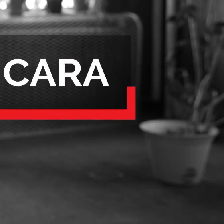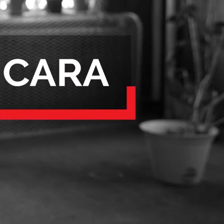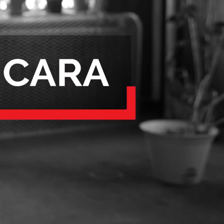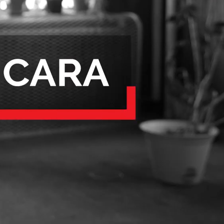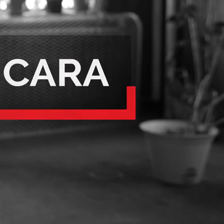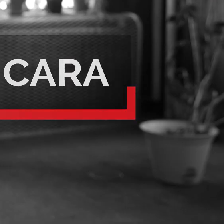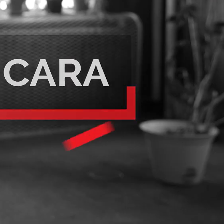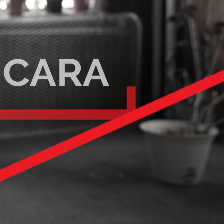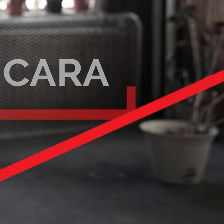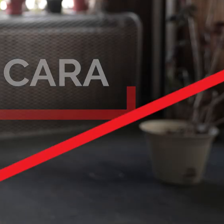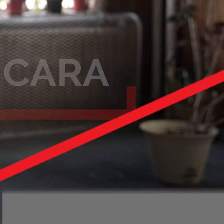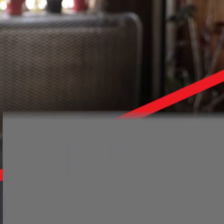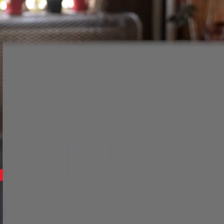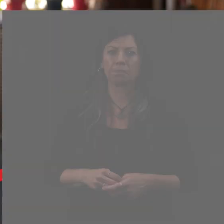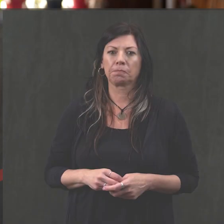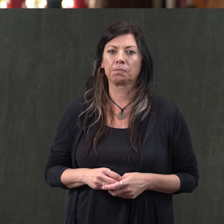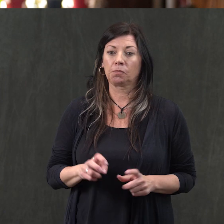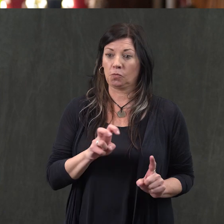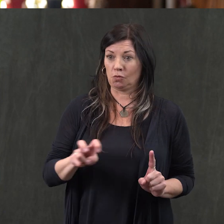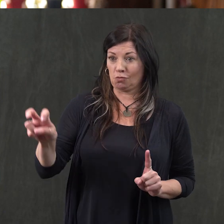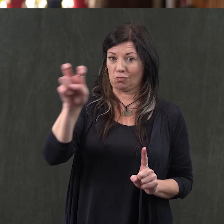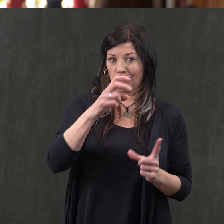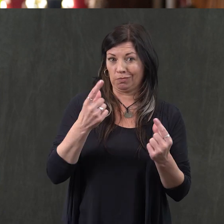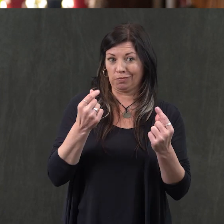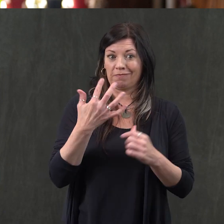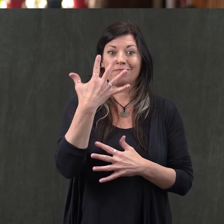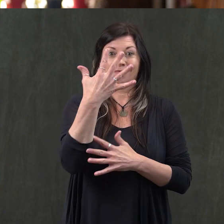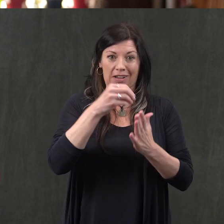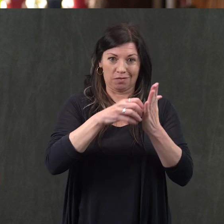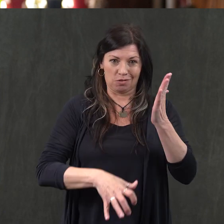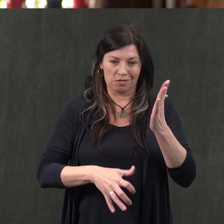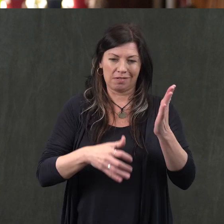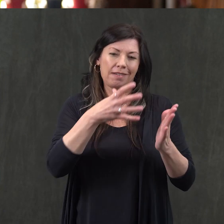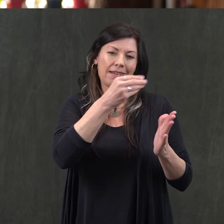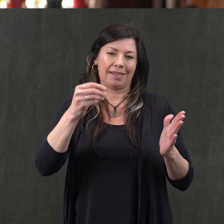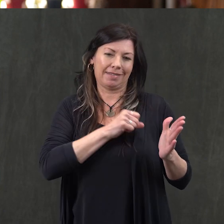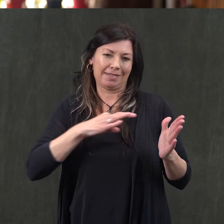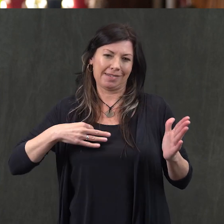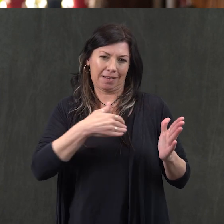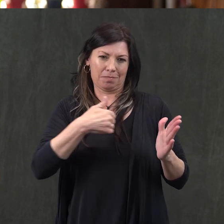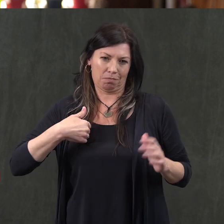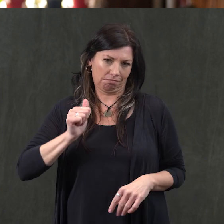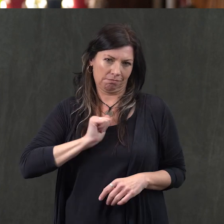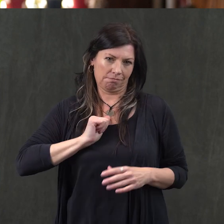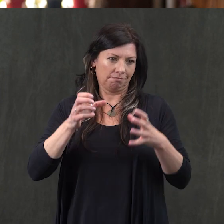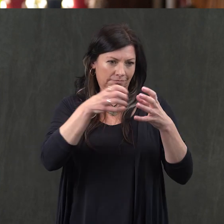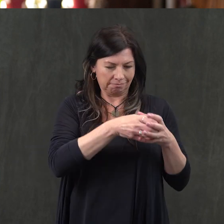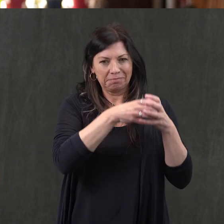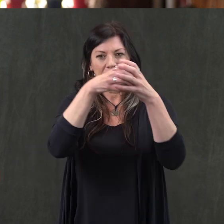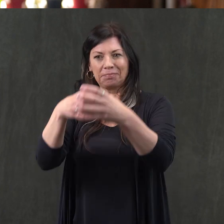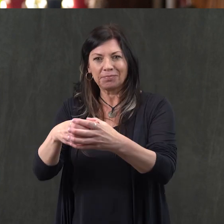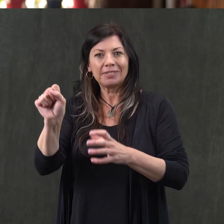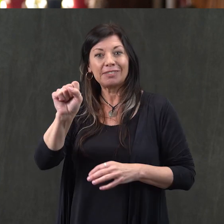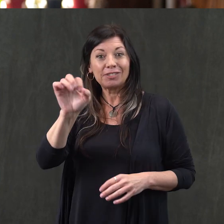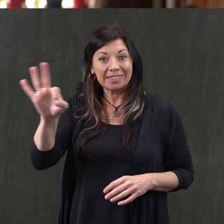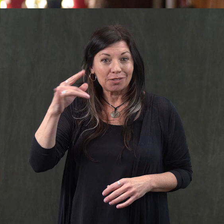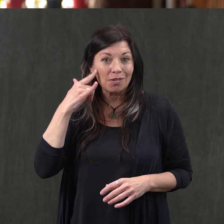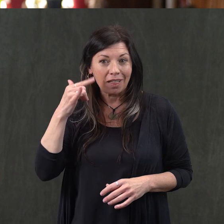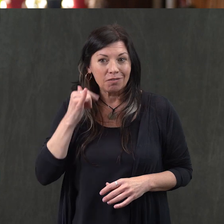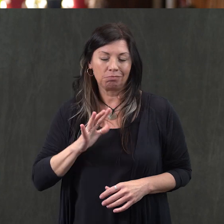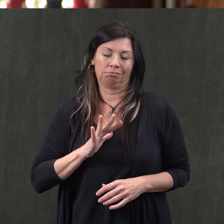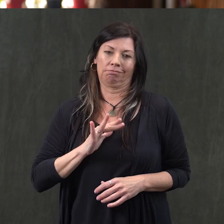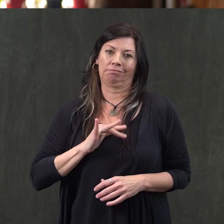sits in front of a fireplace for an interview. So on this trip, we got to take 5 students and a staff member who was myself to San